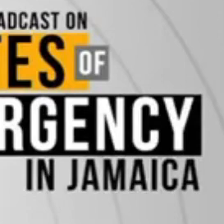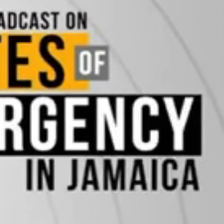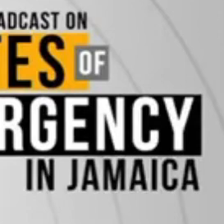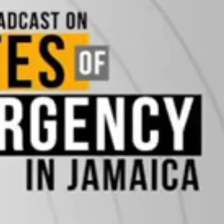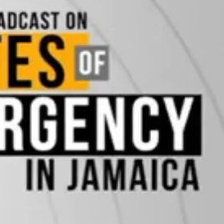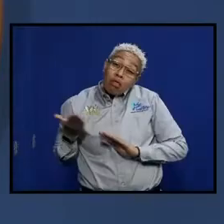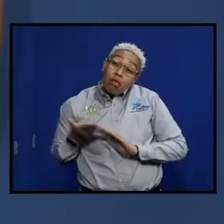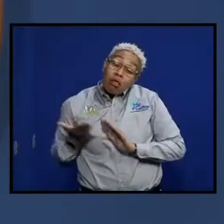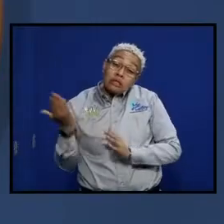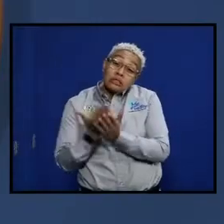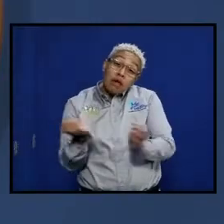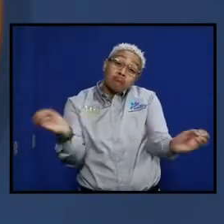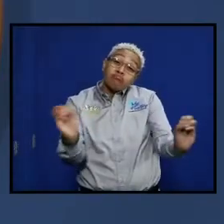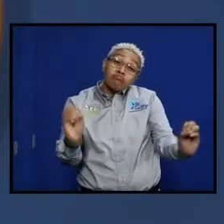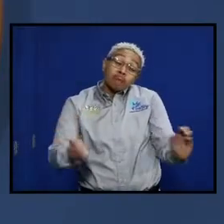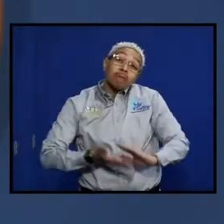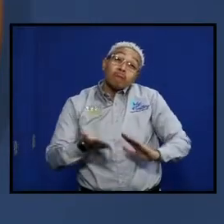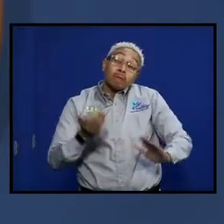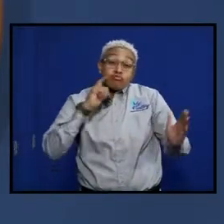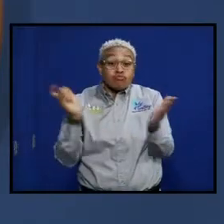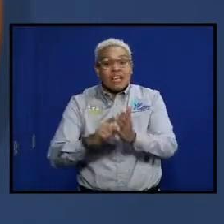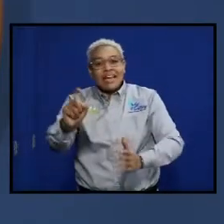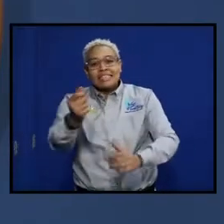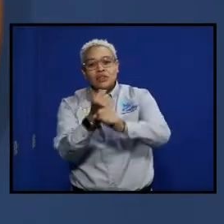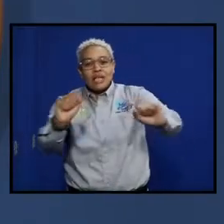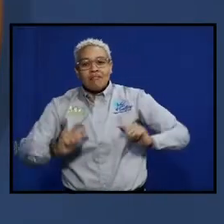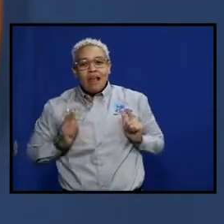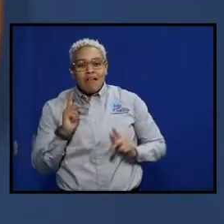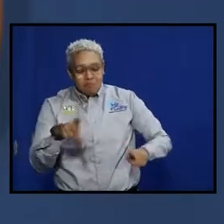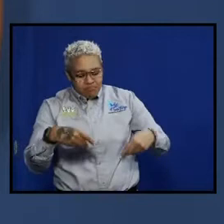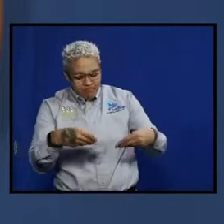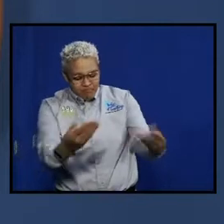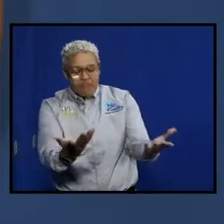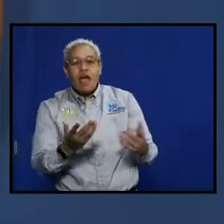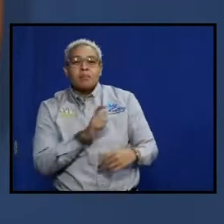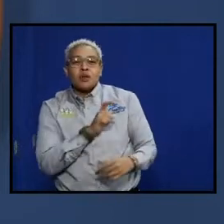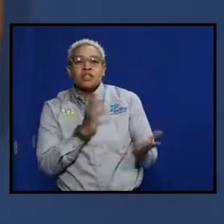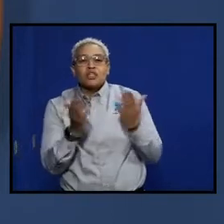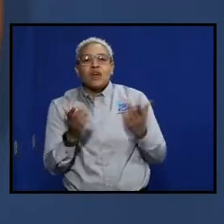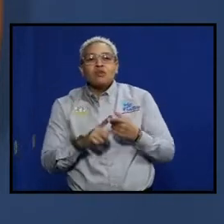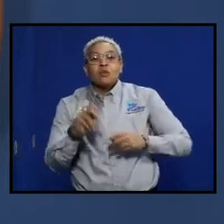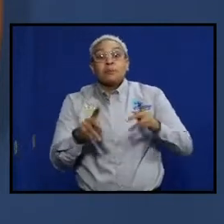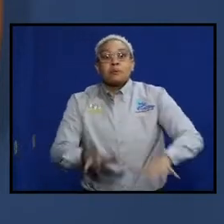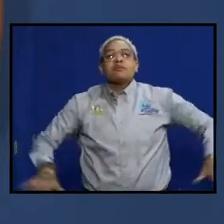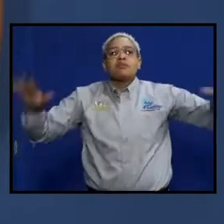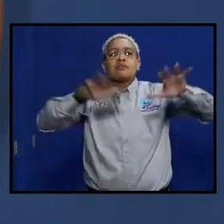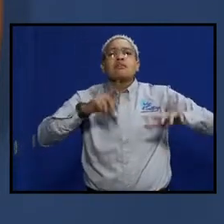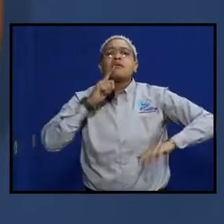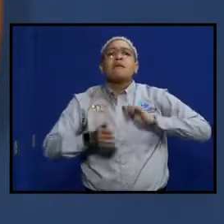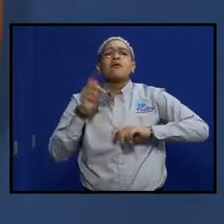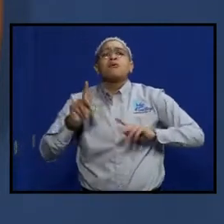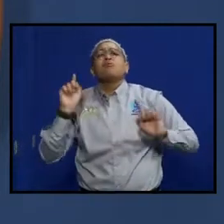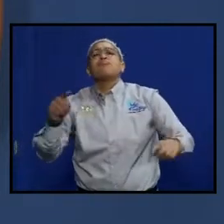Meantime, Commissioner of Police Major General Anthony Anderson has assured that the security forces will attempt to manage